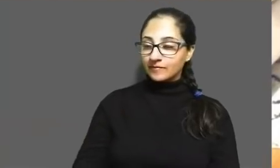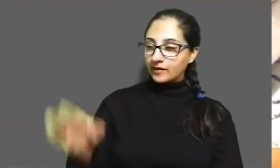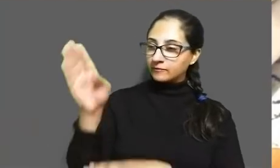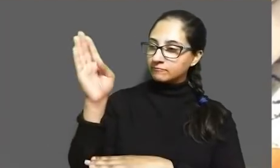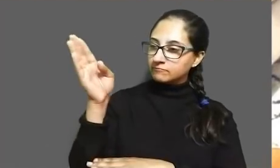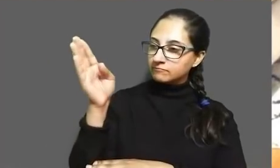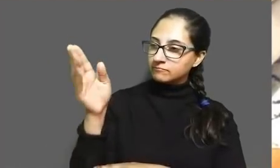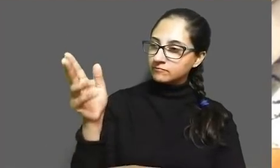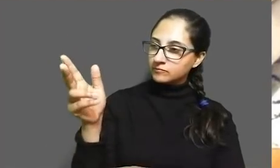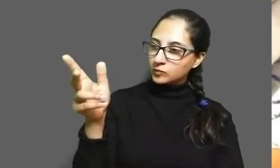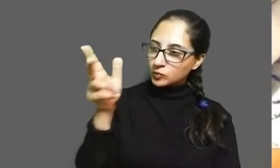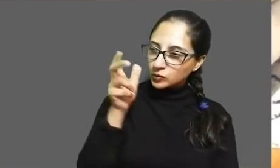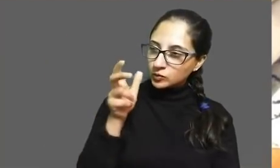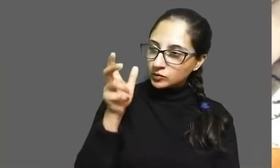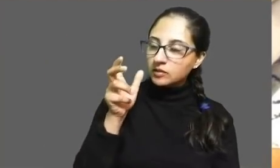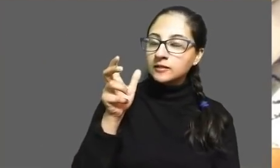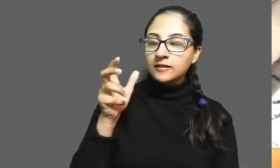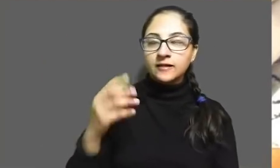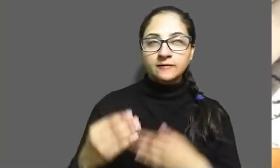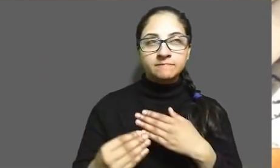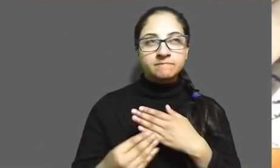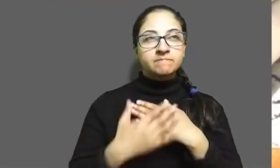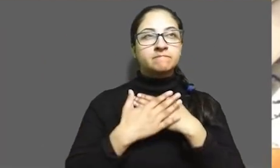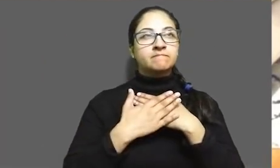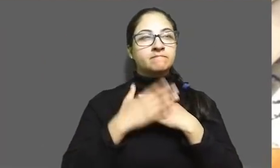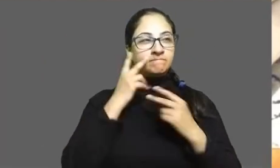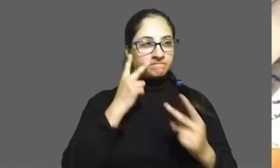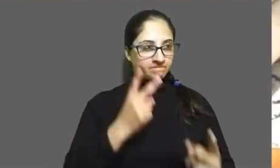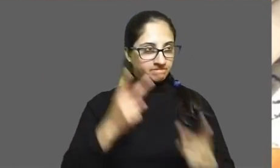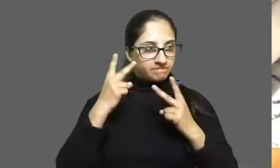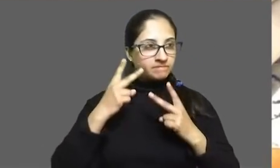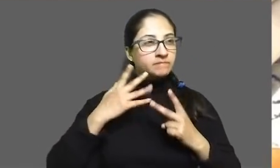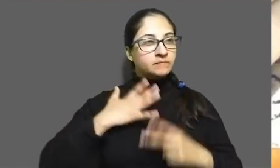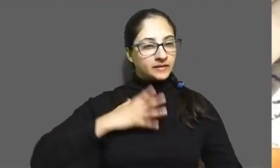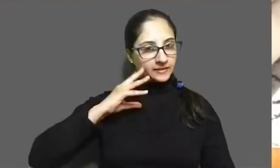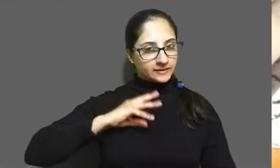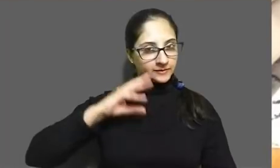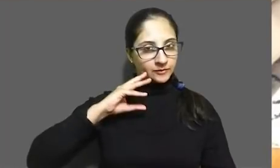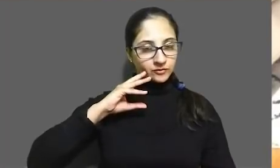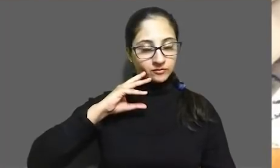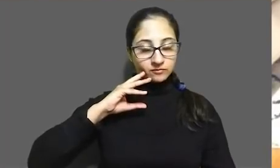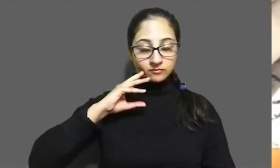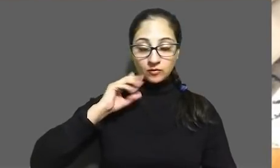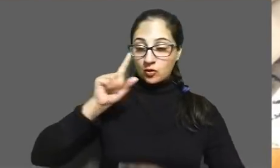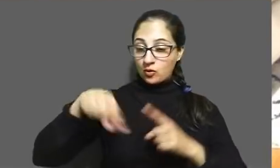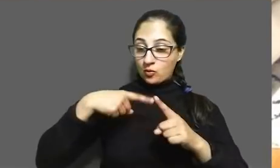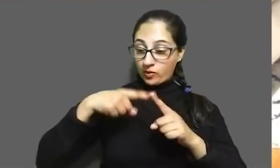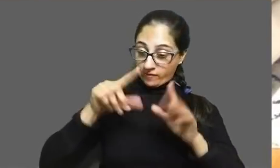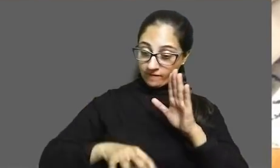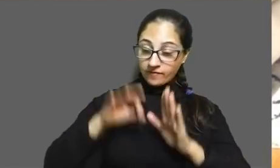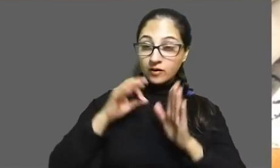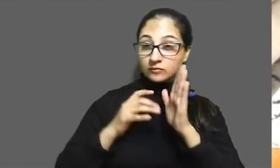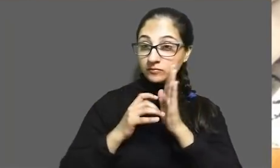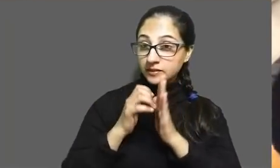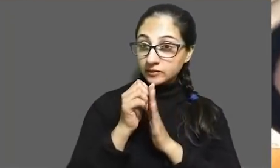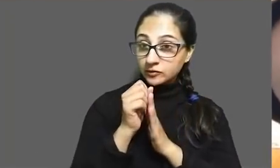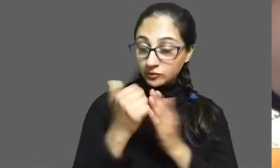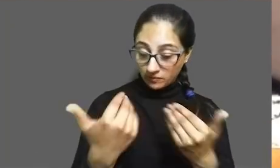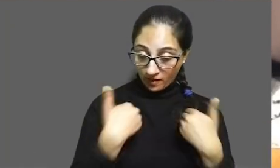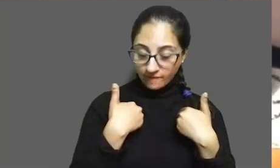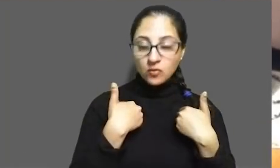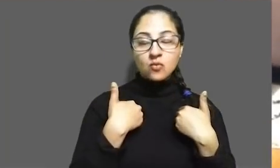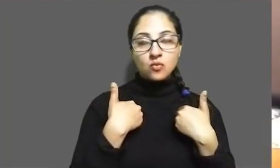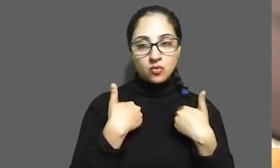Listening to Alvaiza brought back a lot of memories for me. When I was first diagnosed with the cancers, I went